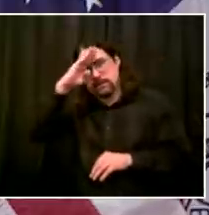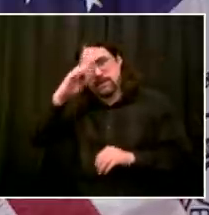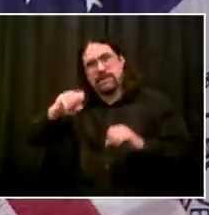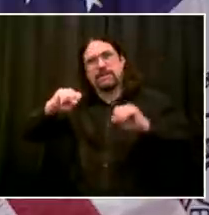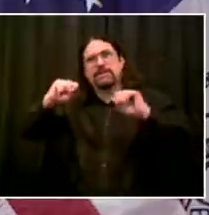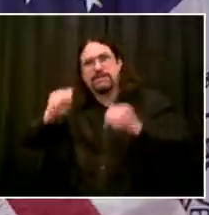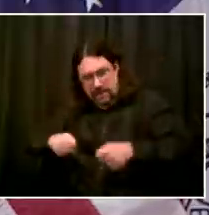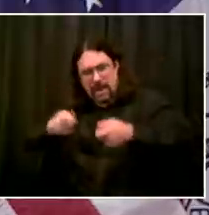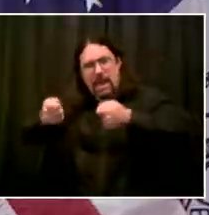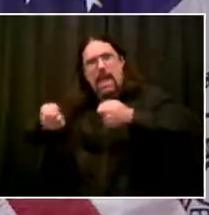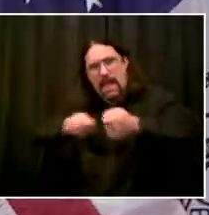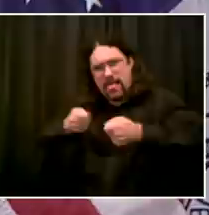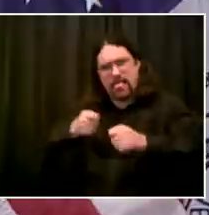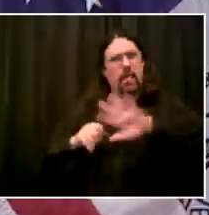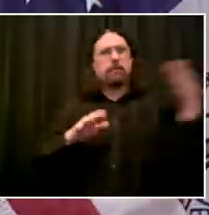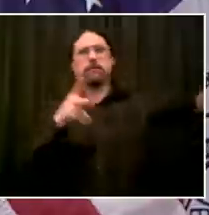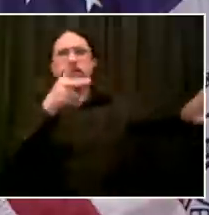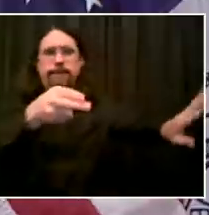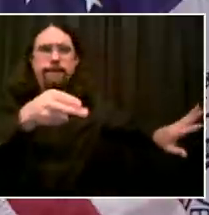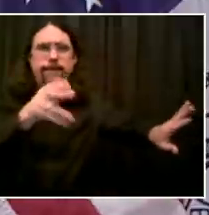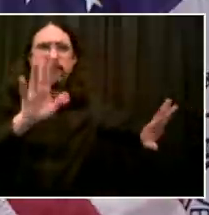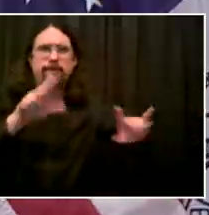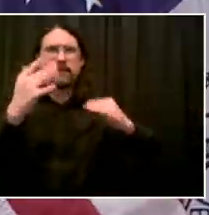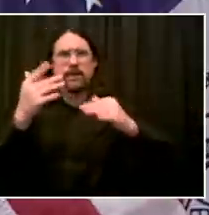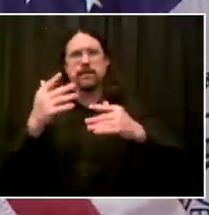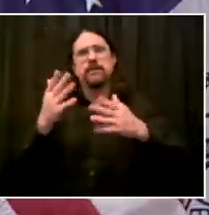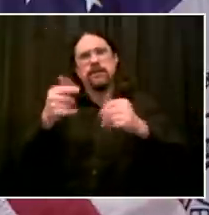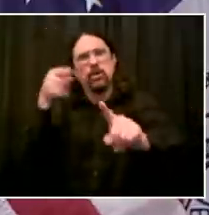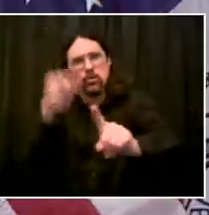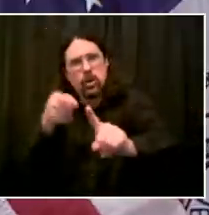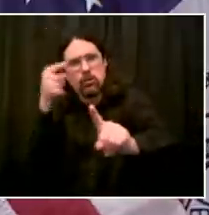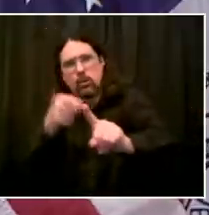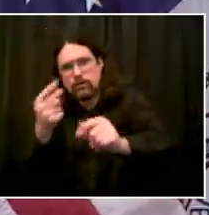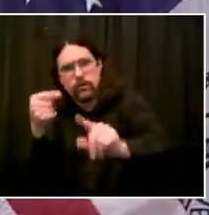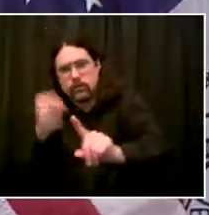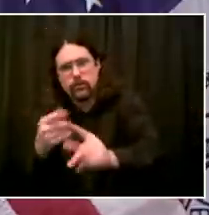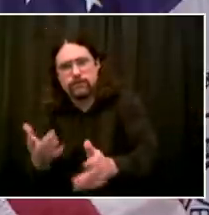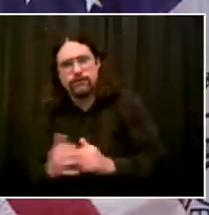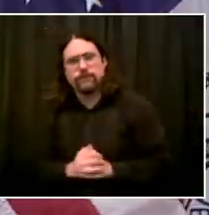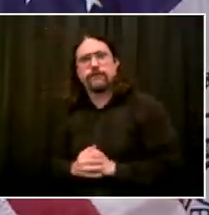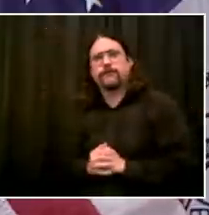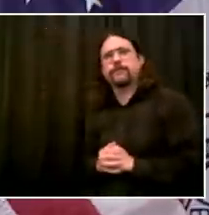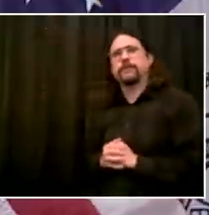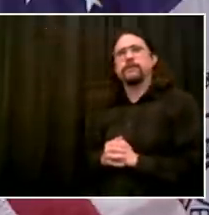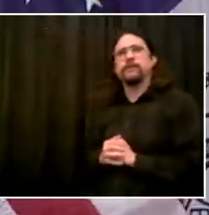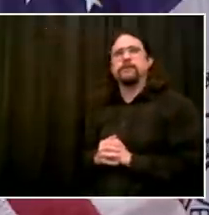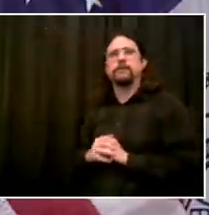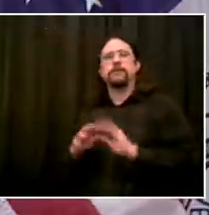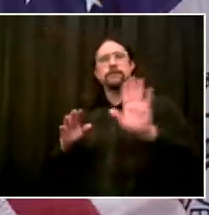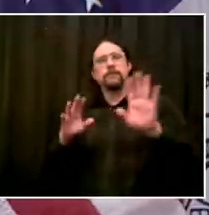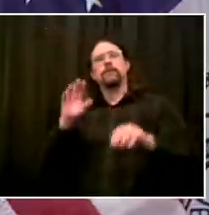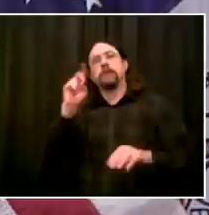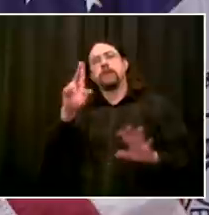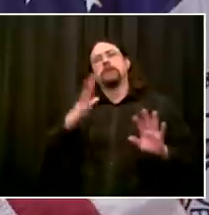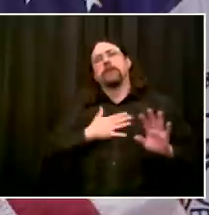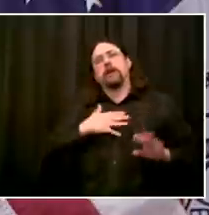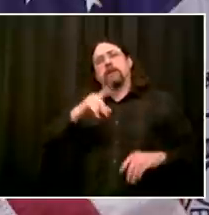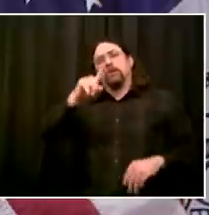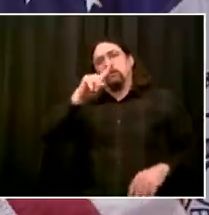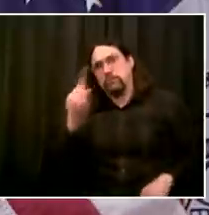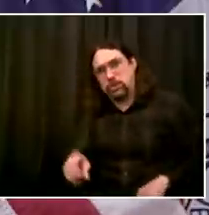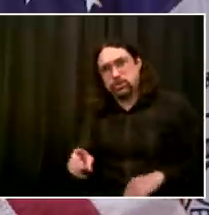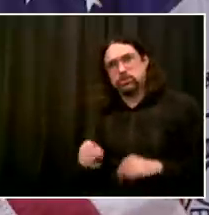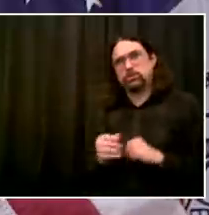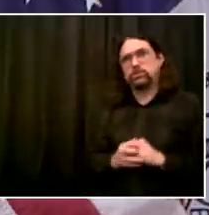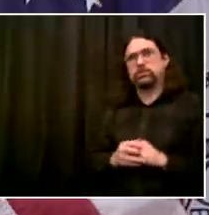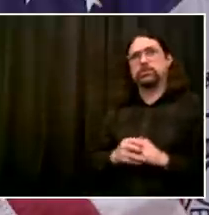ask? My question is this. In light of these numbers going down, how